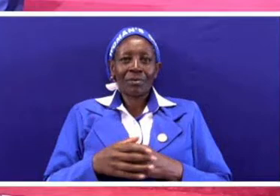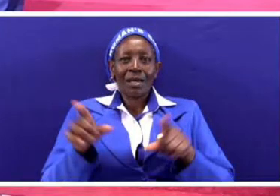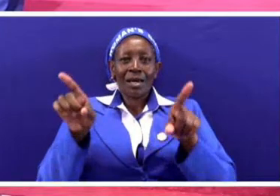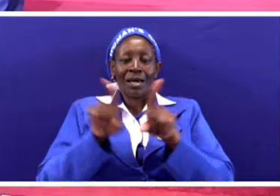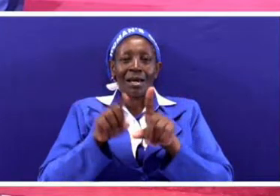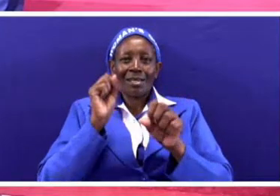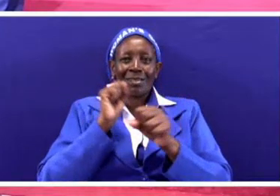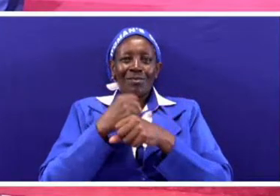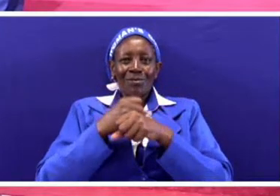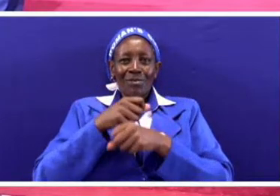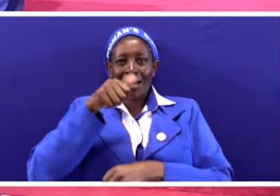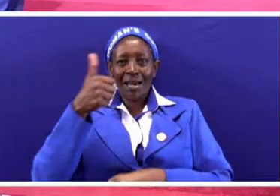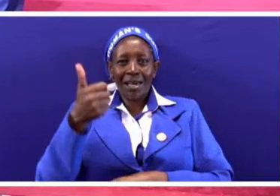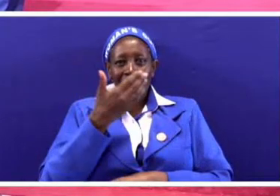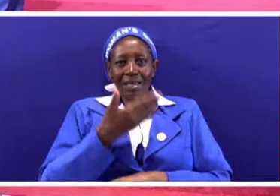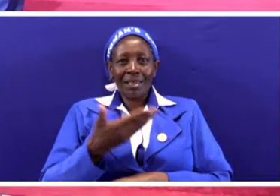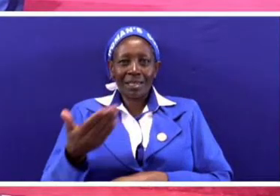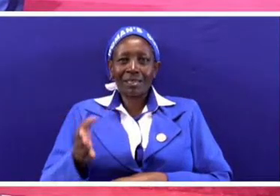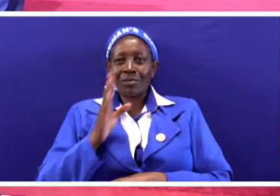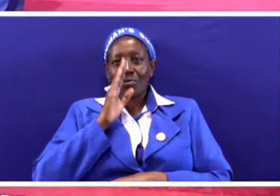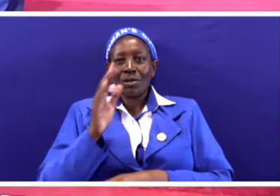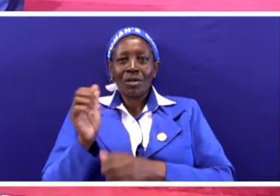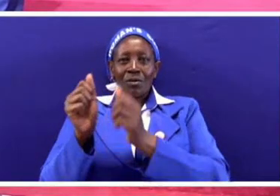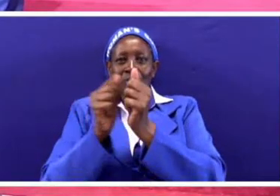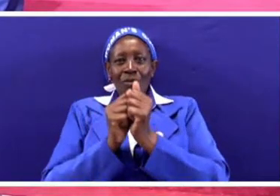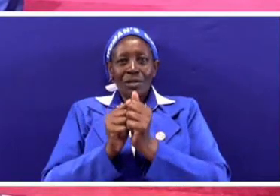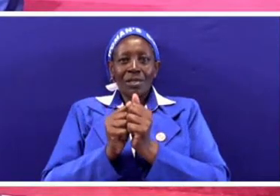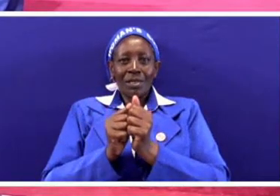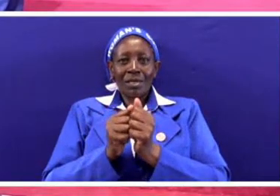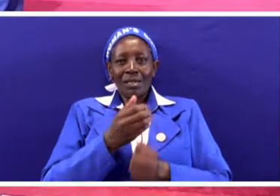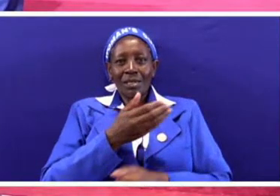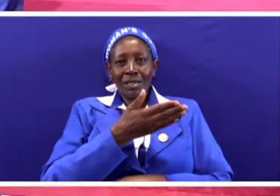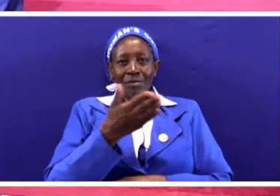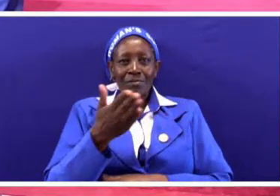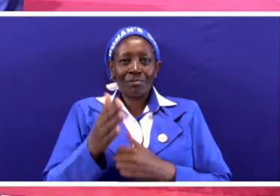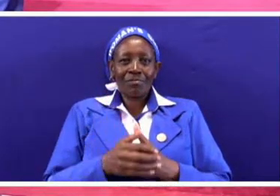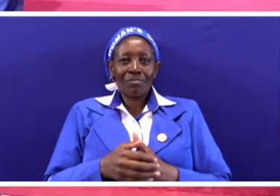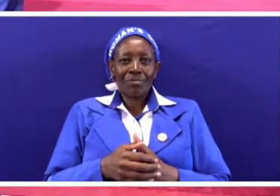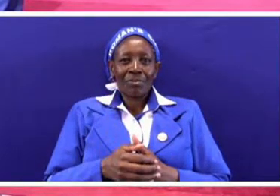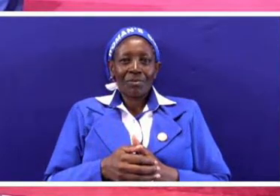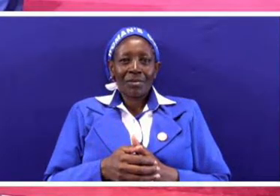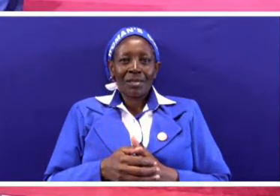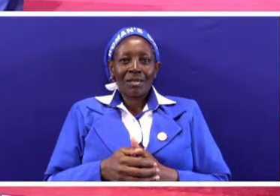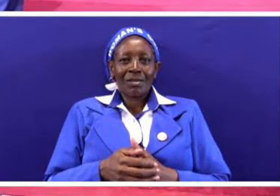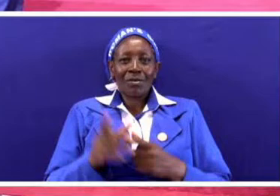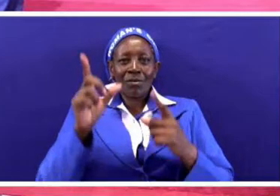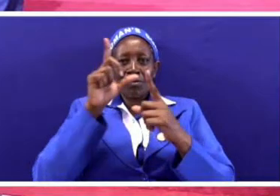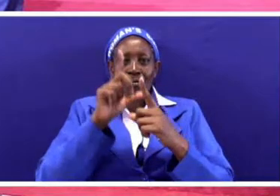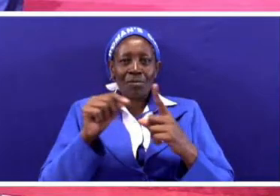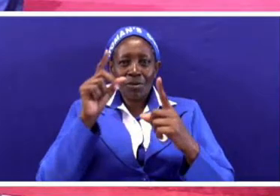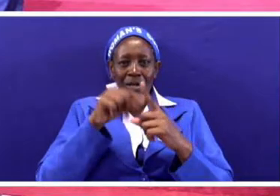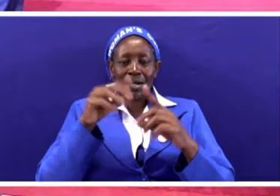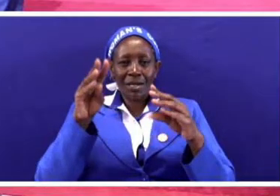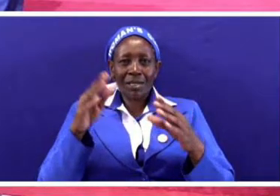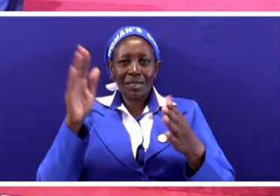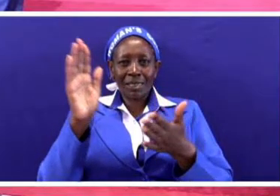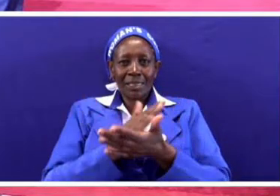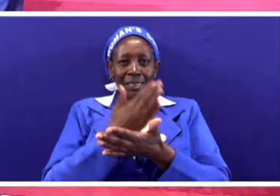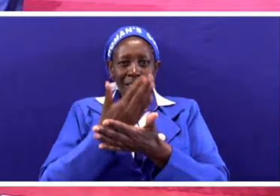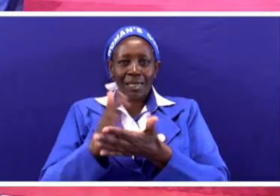in the days ahead. Be with him and be with us. And the message that he has conveyed to us, we pray that we are going to apply